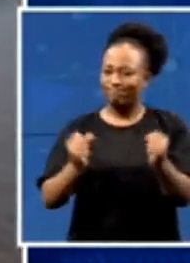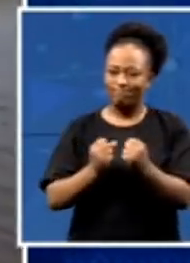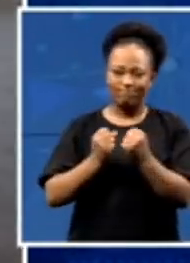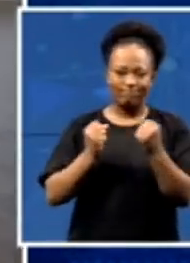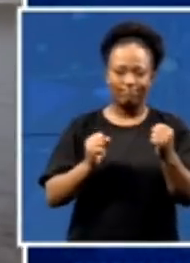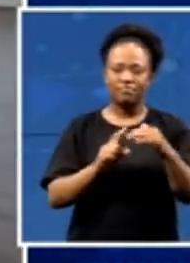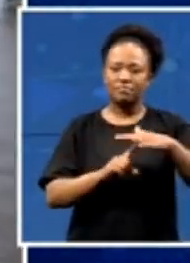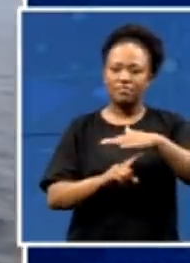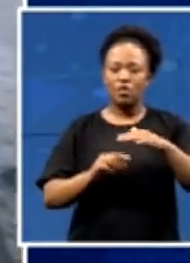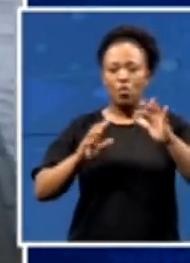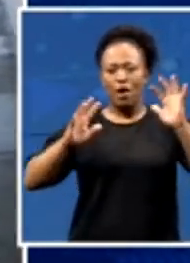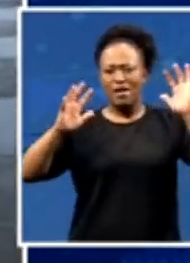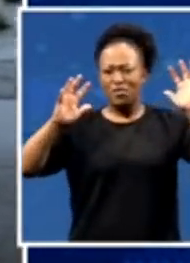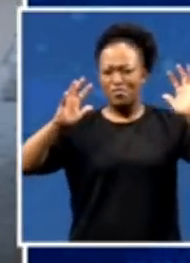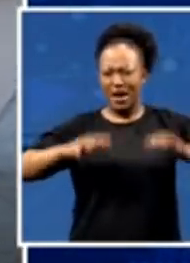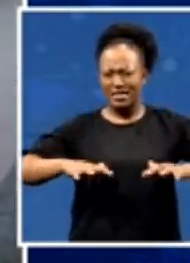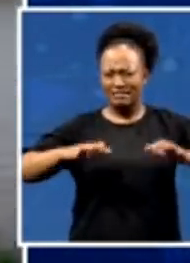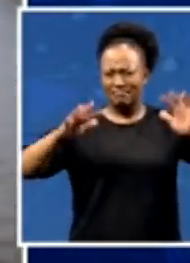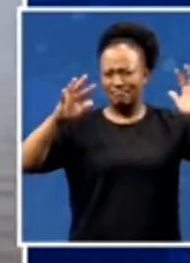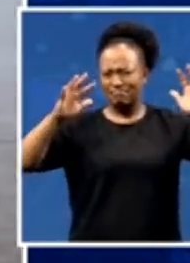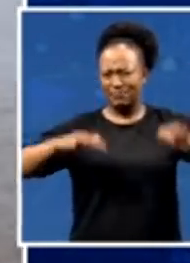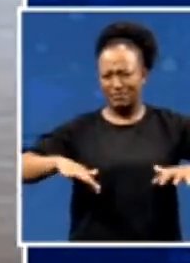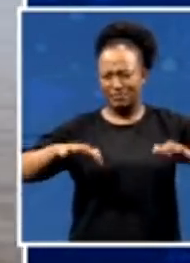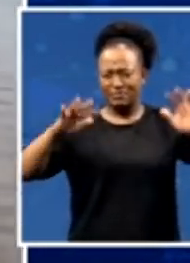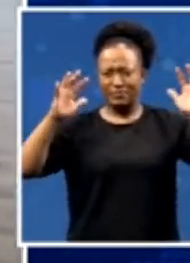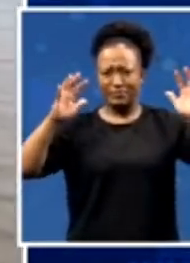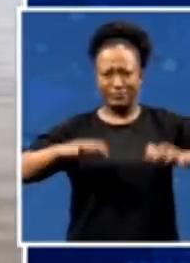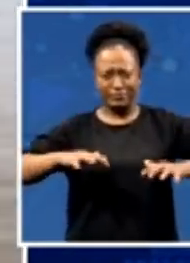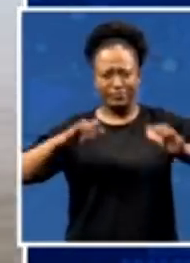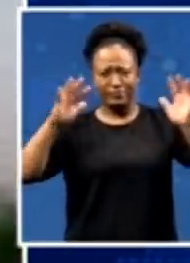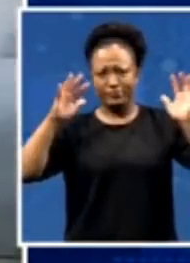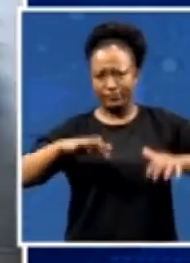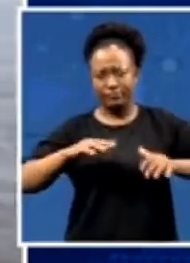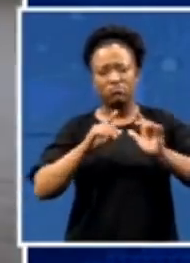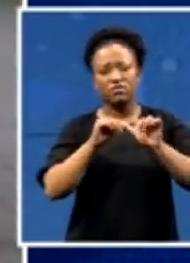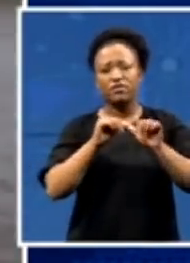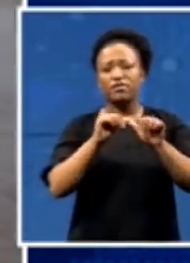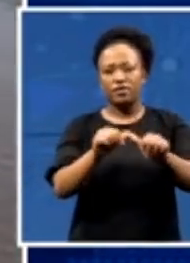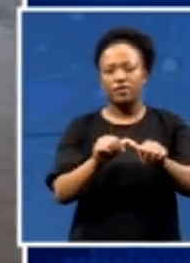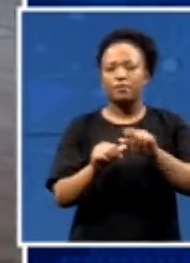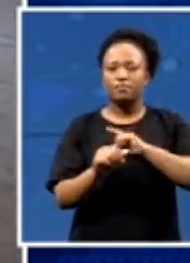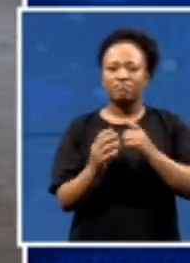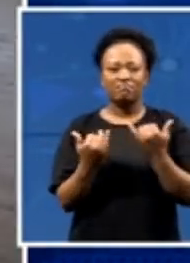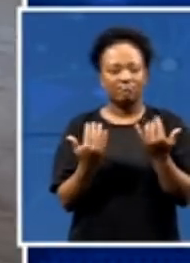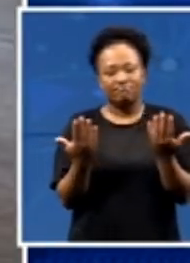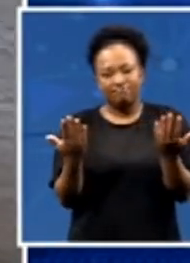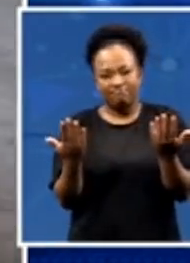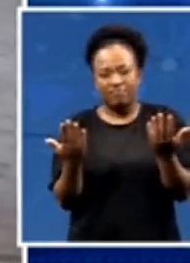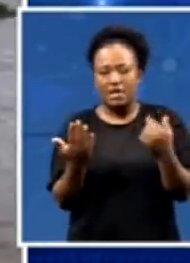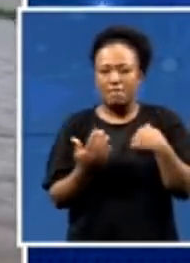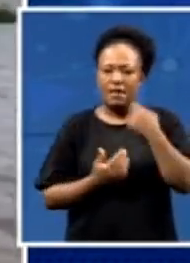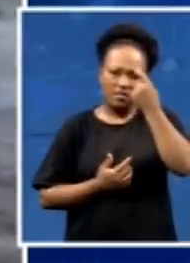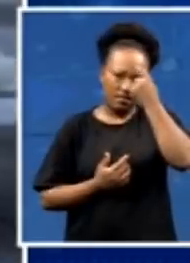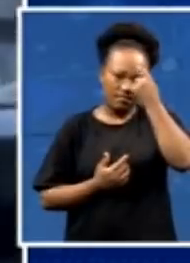battering us here in KwaZulu-Natal. So yeah, there was no way. But I do think that in many areas that